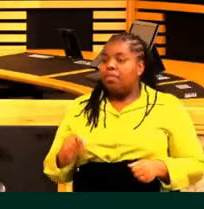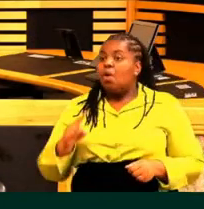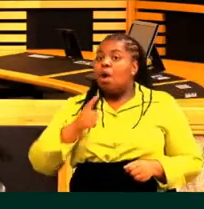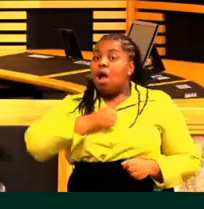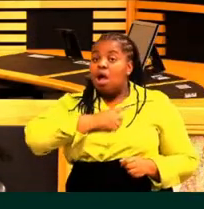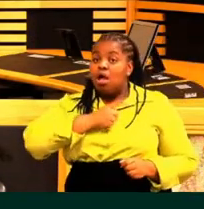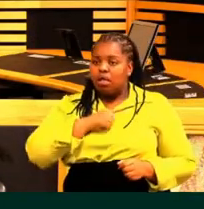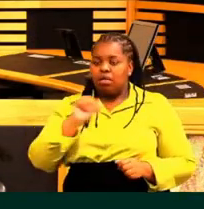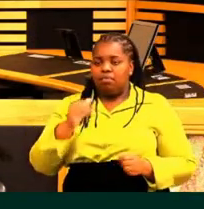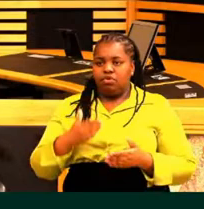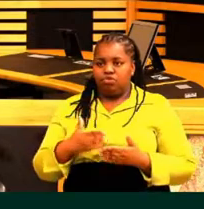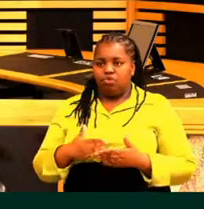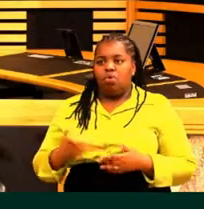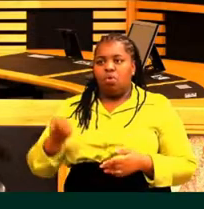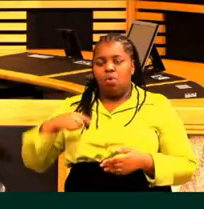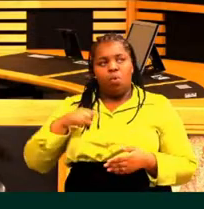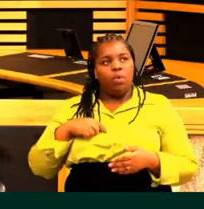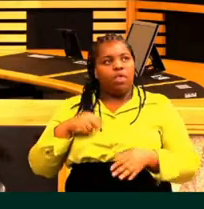that